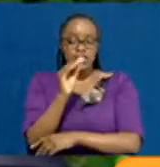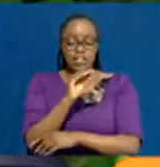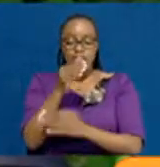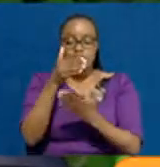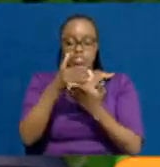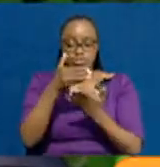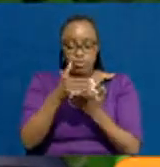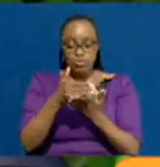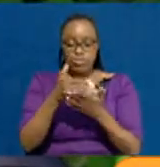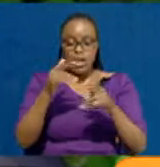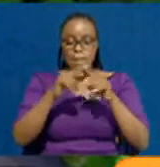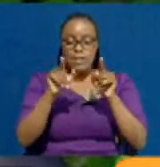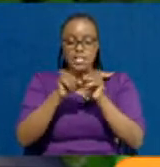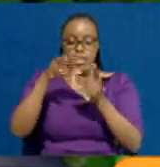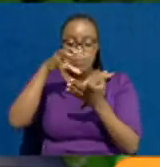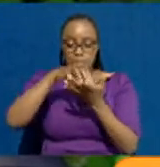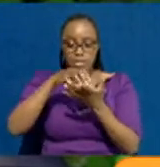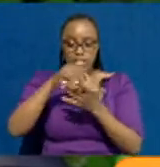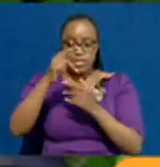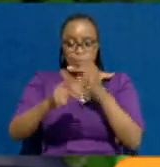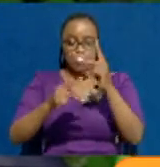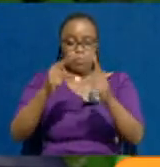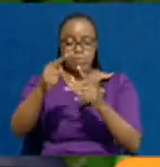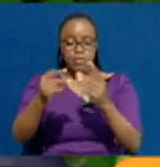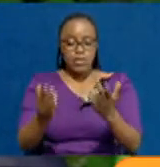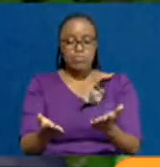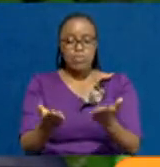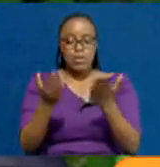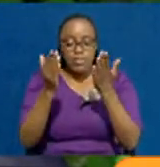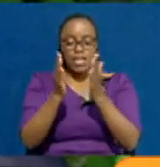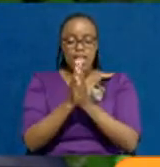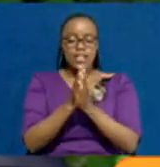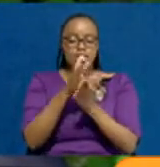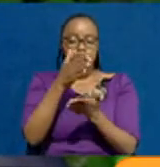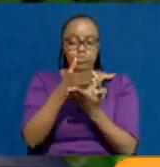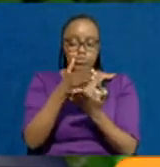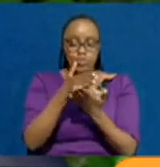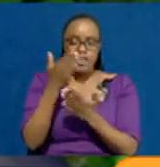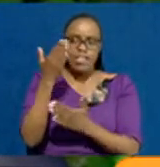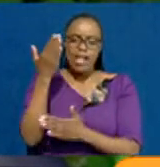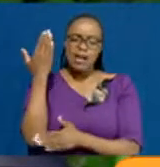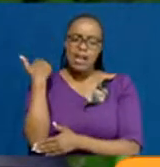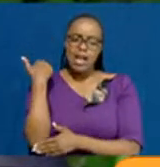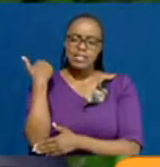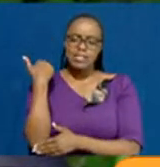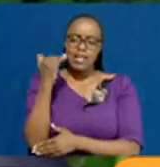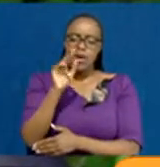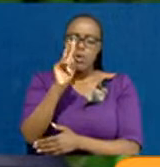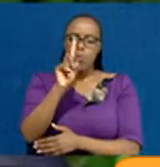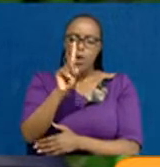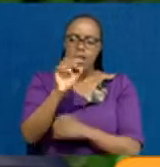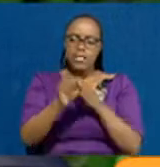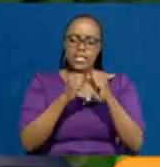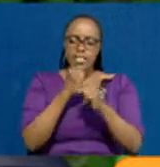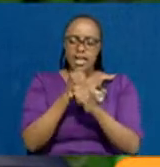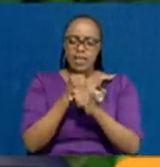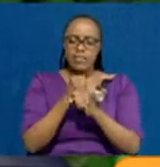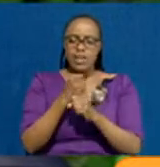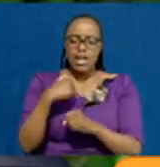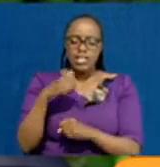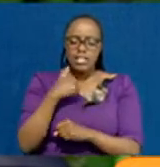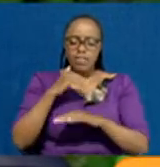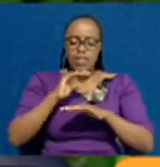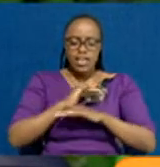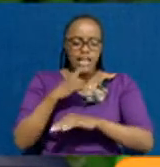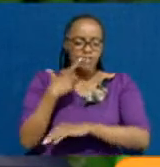true. But the situation has progressively improved. In fact, for the last 1 year, we have enough